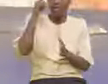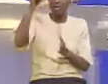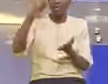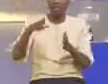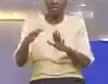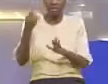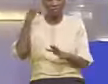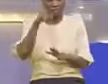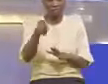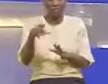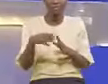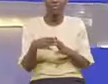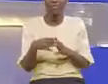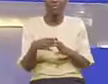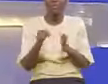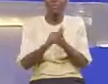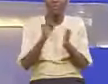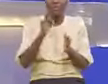Ye te wòku ɖe tawo ɖo.